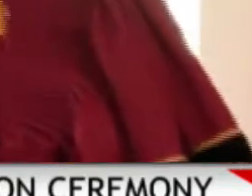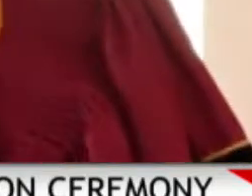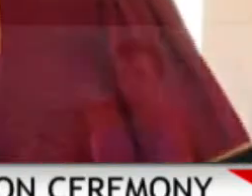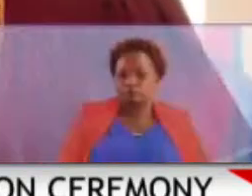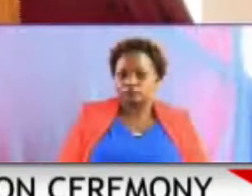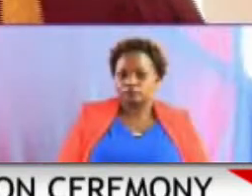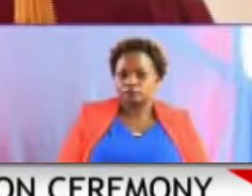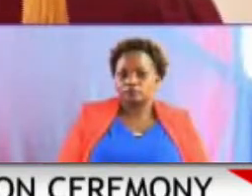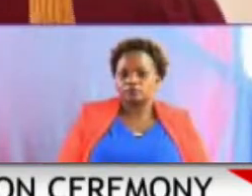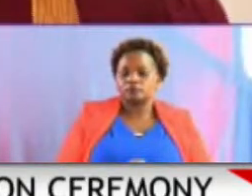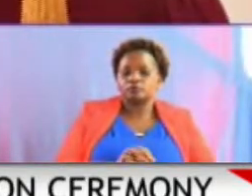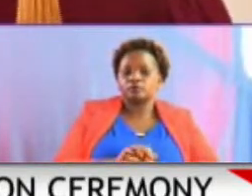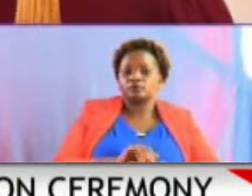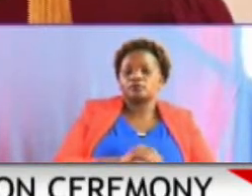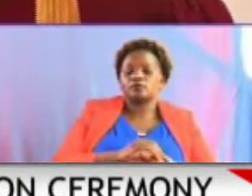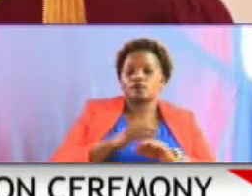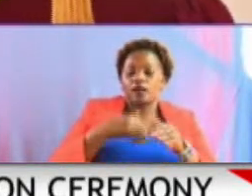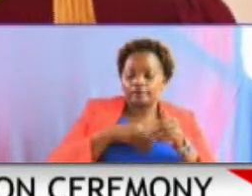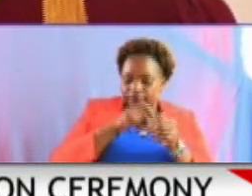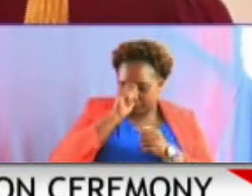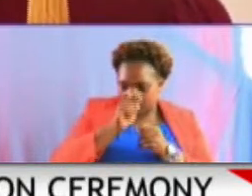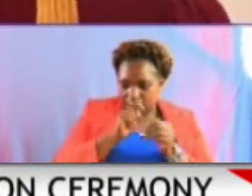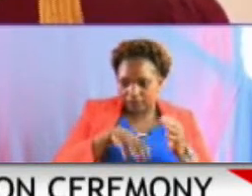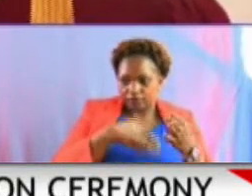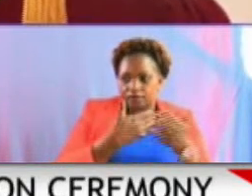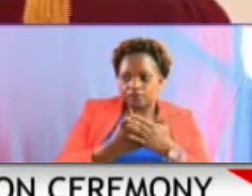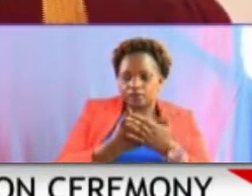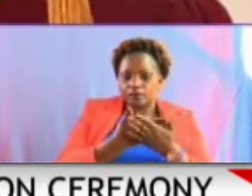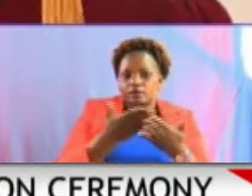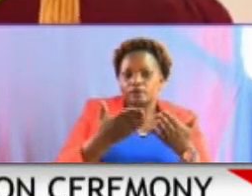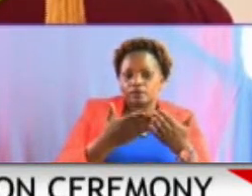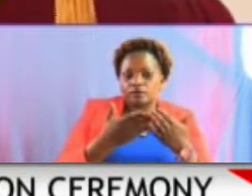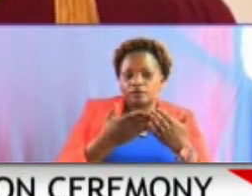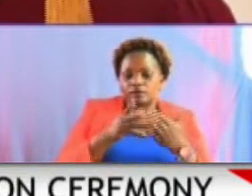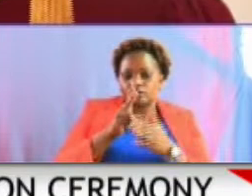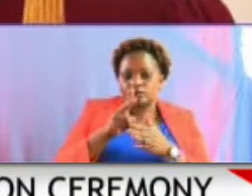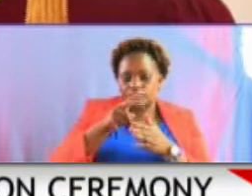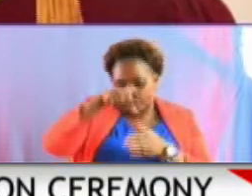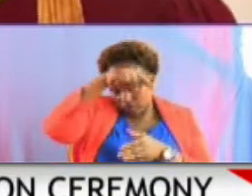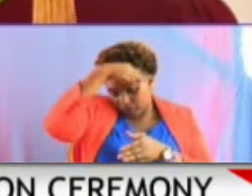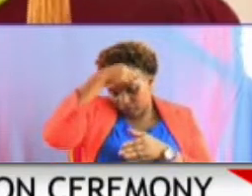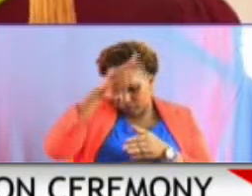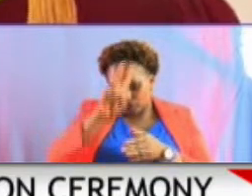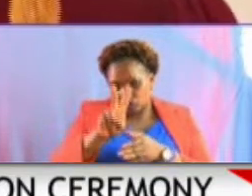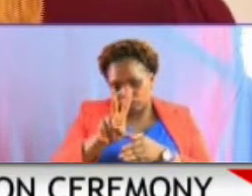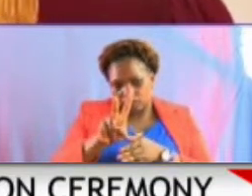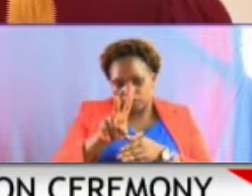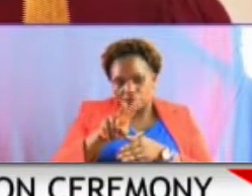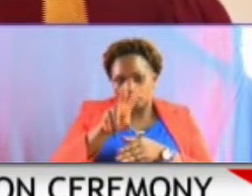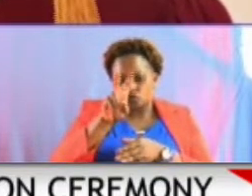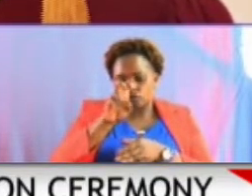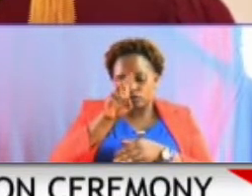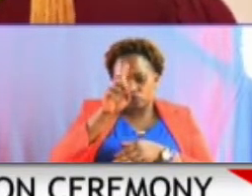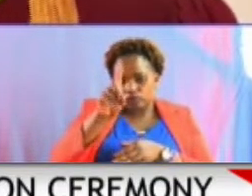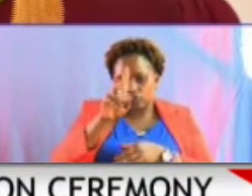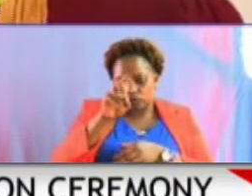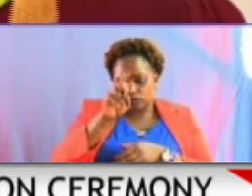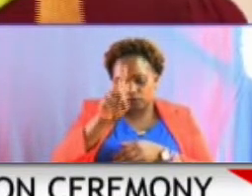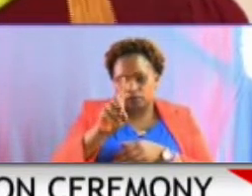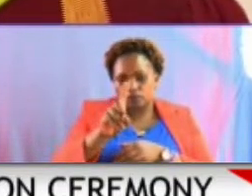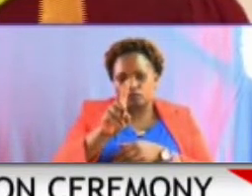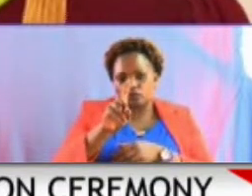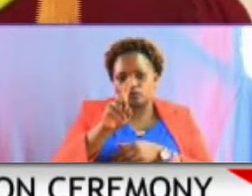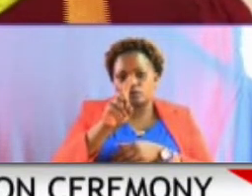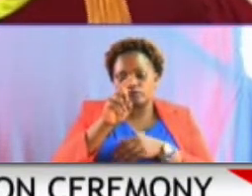Mr. Chancellor, sir, I have the honor to present the following two graduates who during the 2020-2021 academic